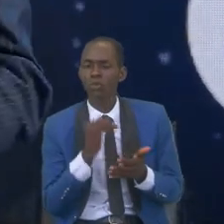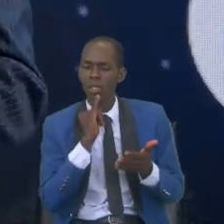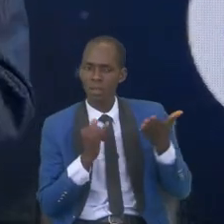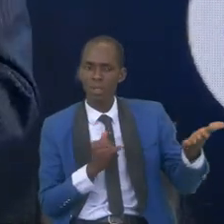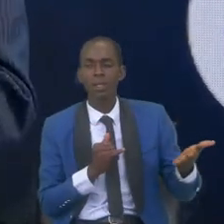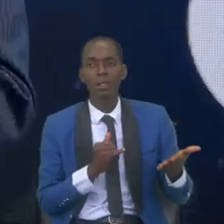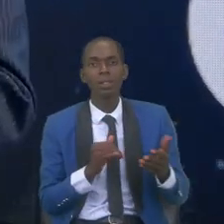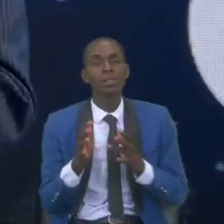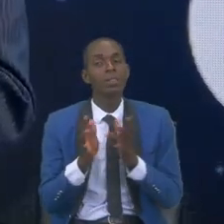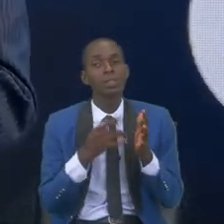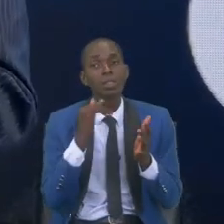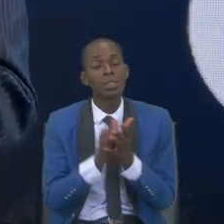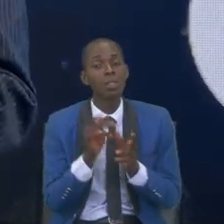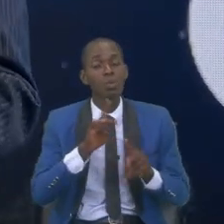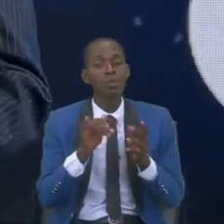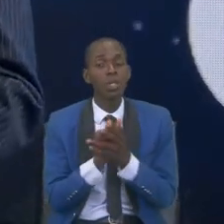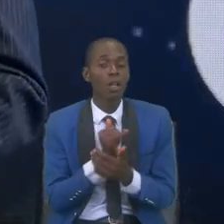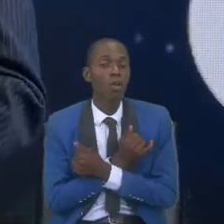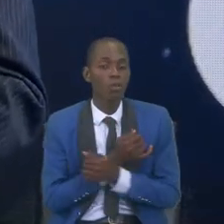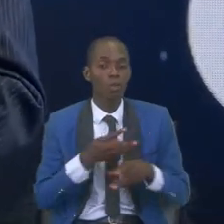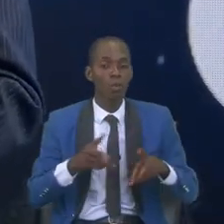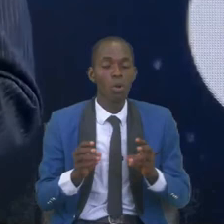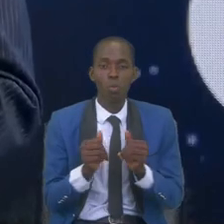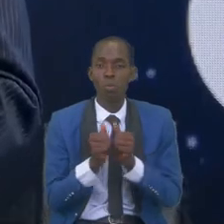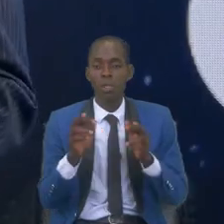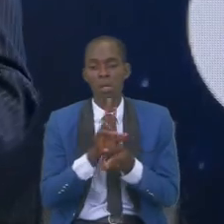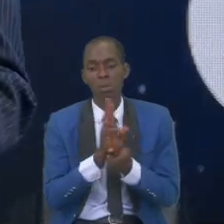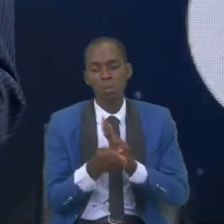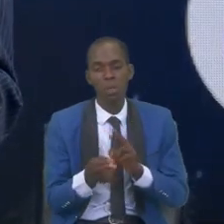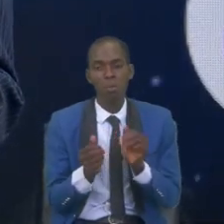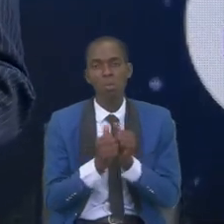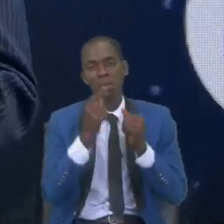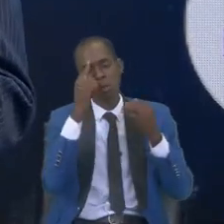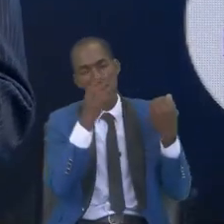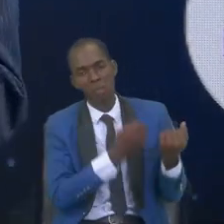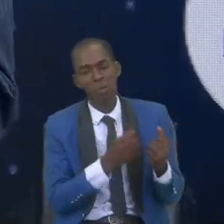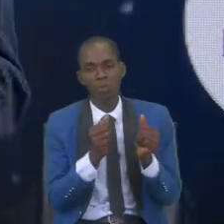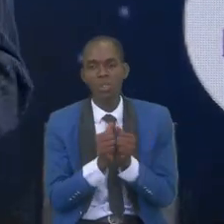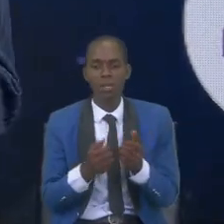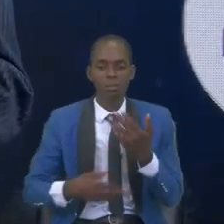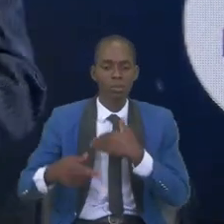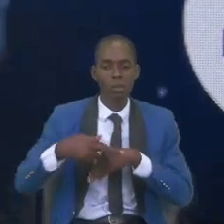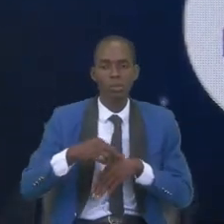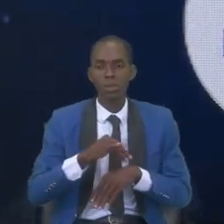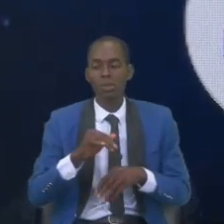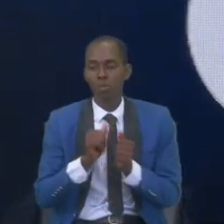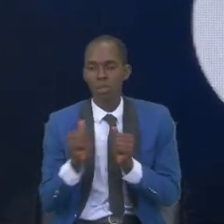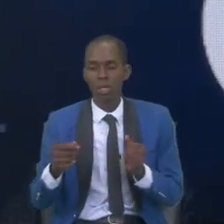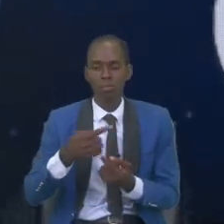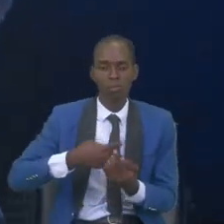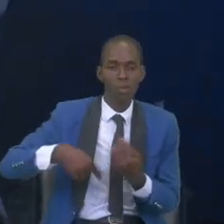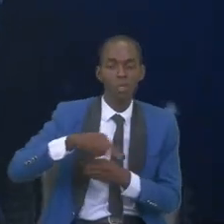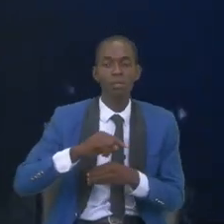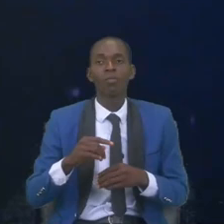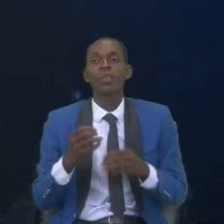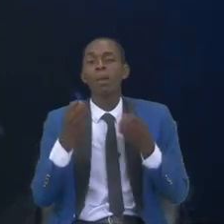way without repentance, without faith in Christ, without a turning around, and without a change of life. Many of